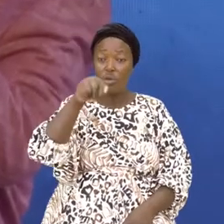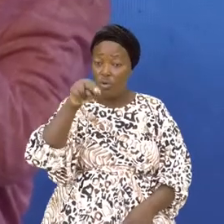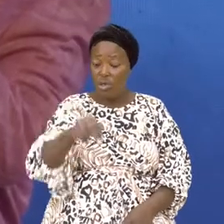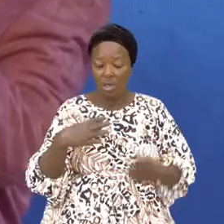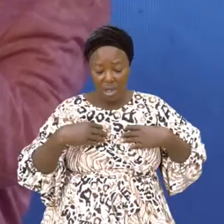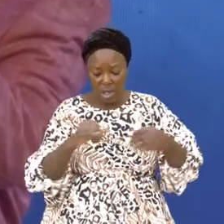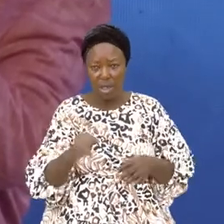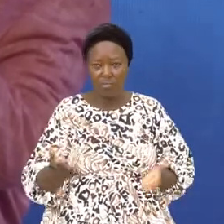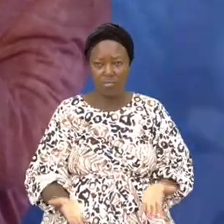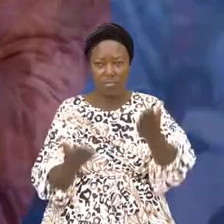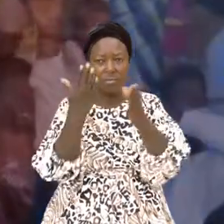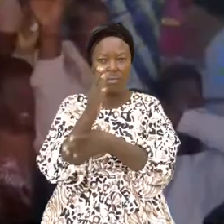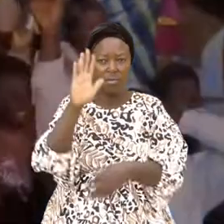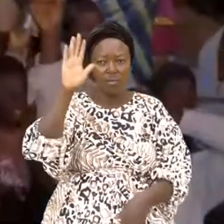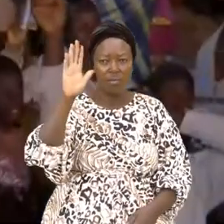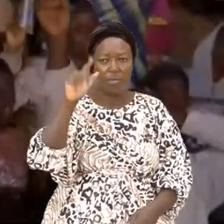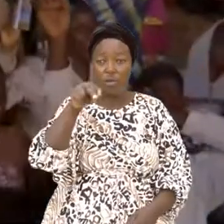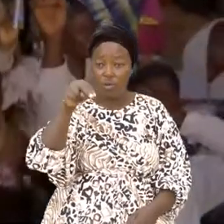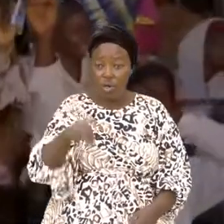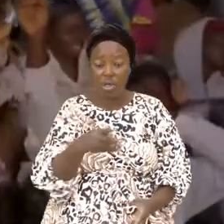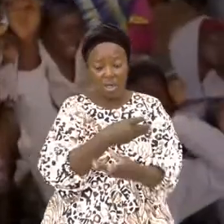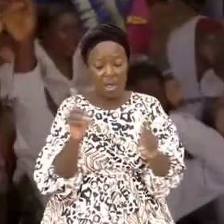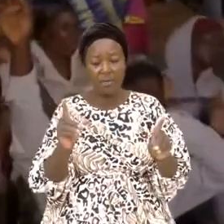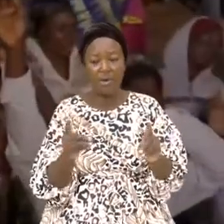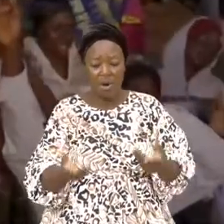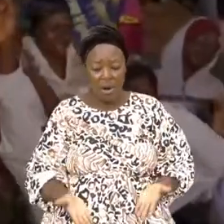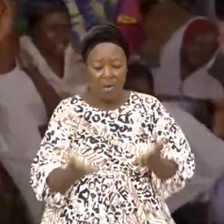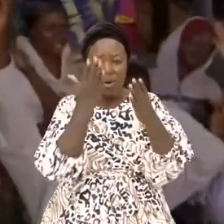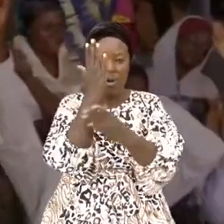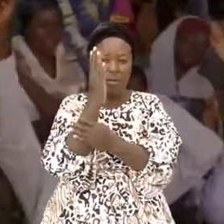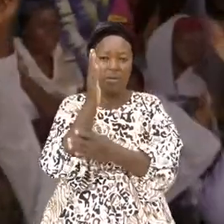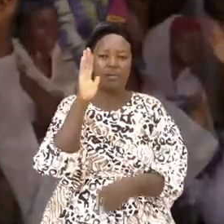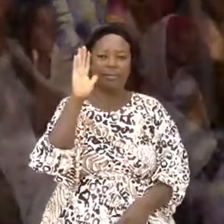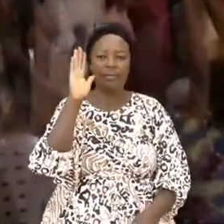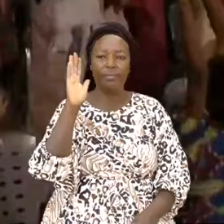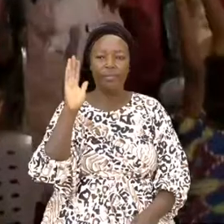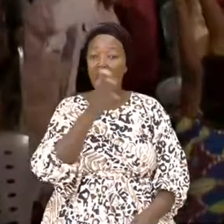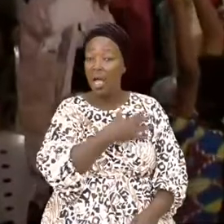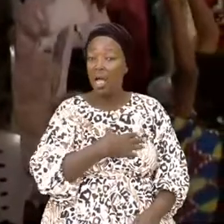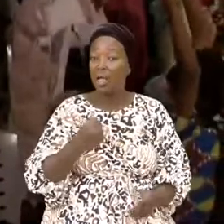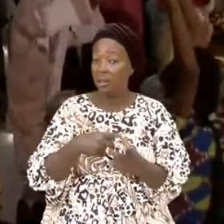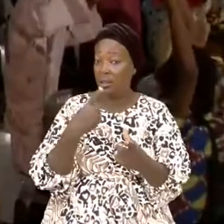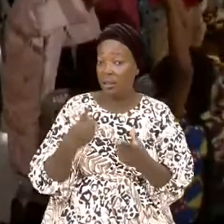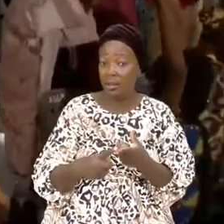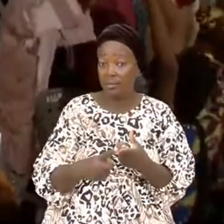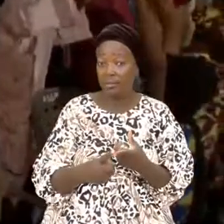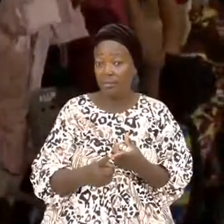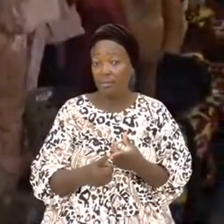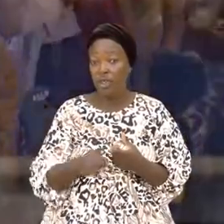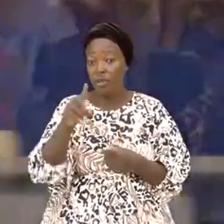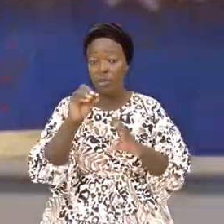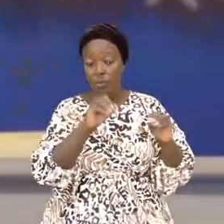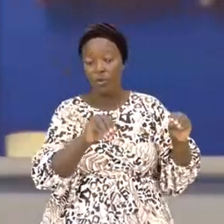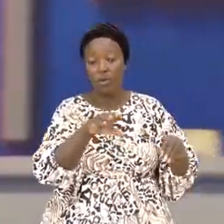healing, raise up that hand. You need deliverance, raise up that hand. And then you lay the